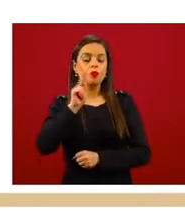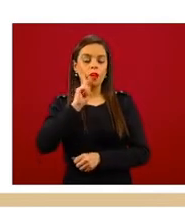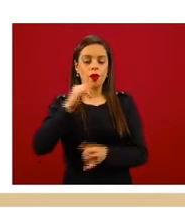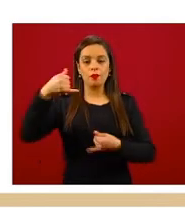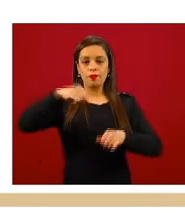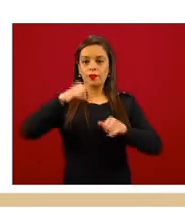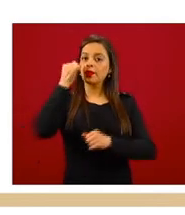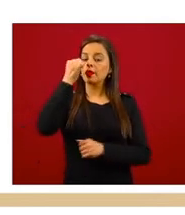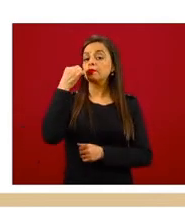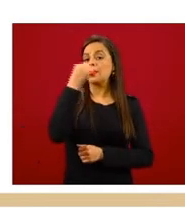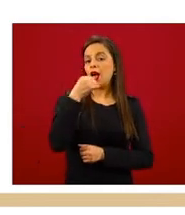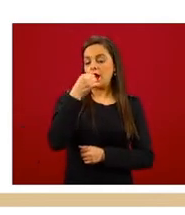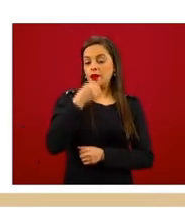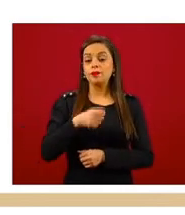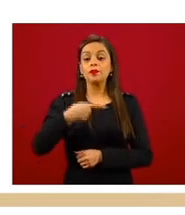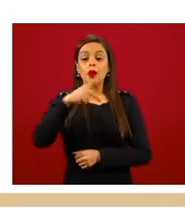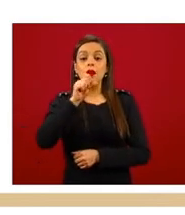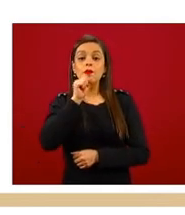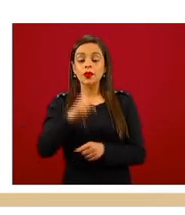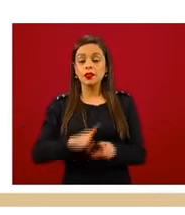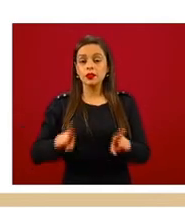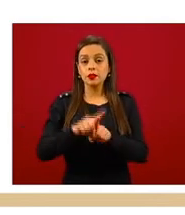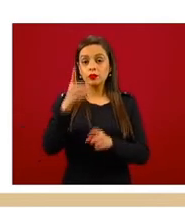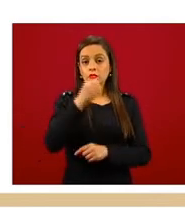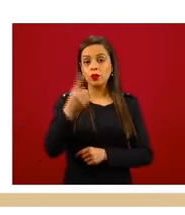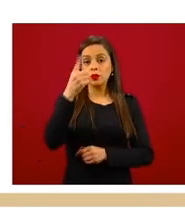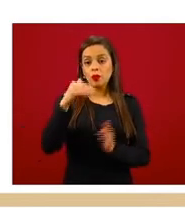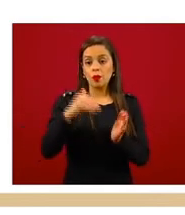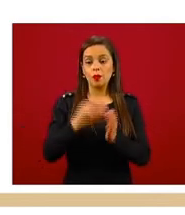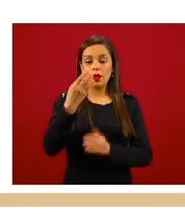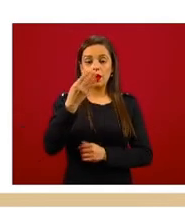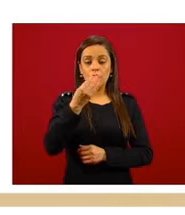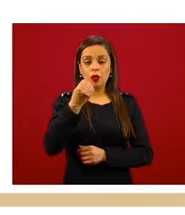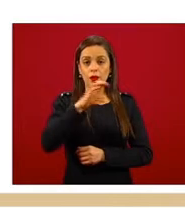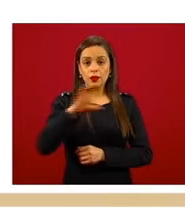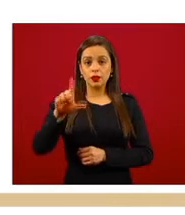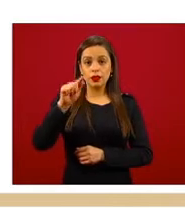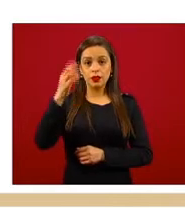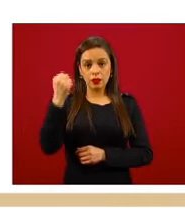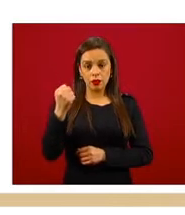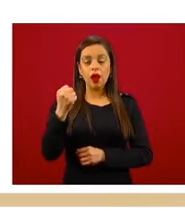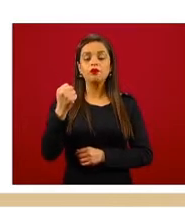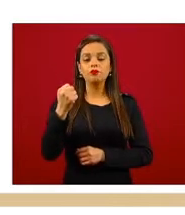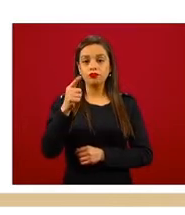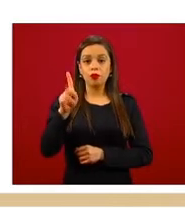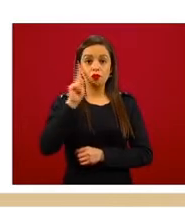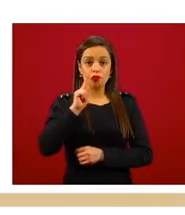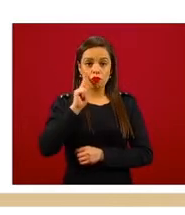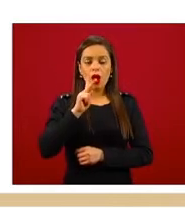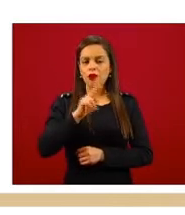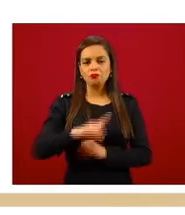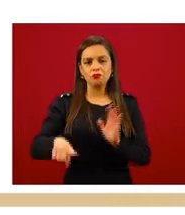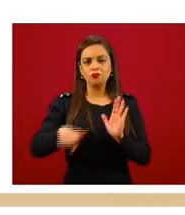right así now también have been submitted to the test. 101.979 salieron And as negativas well, a we la had misma. also had